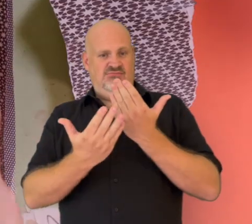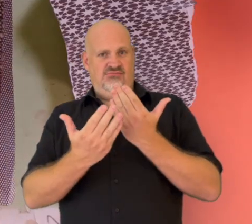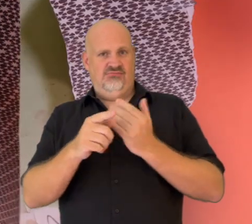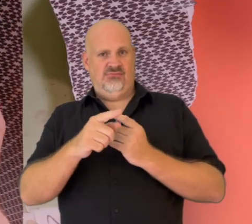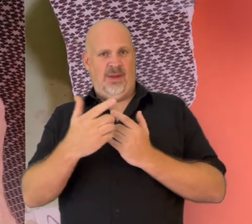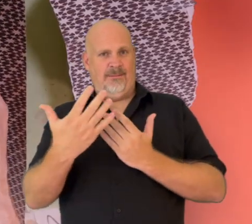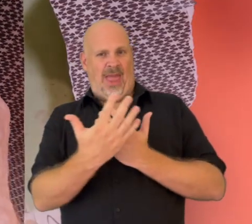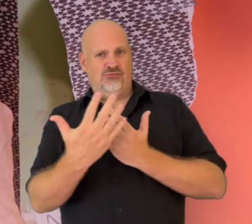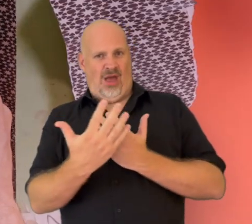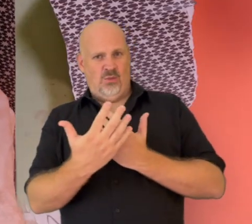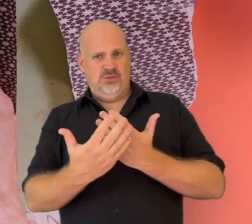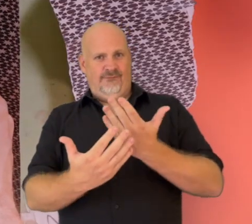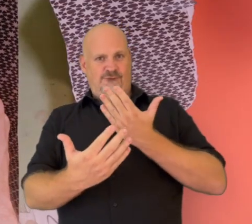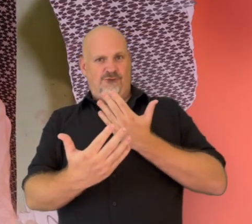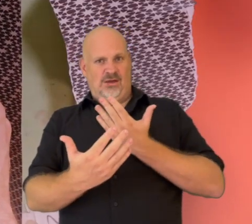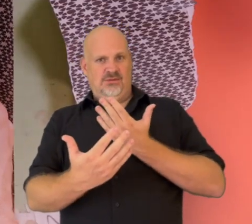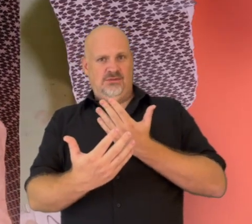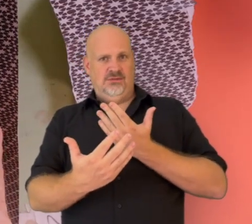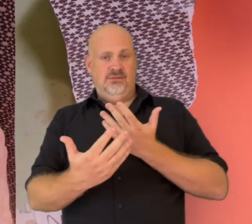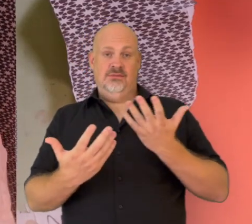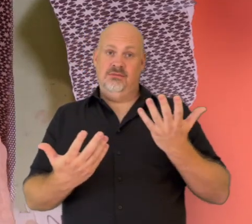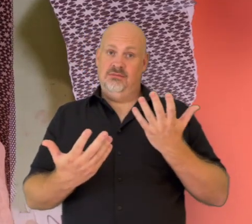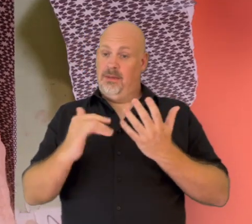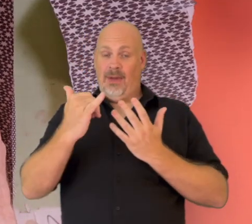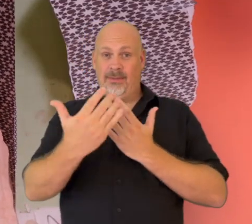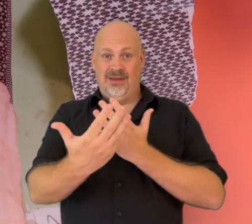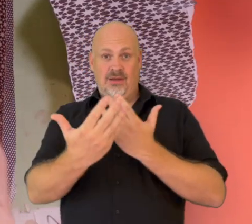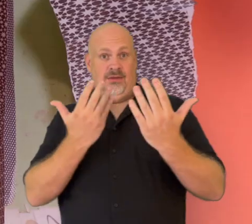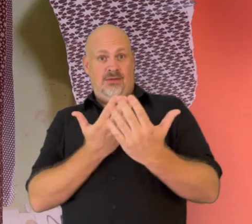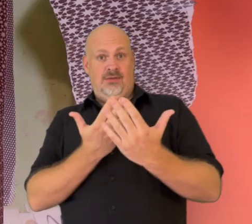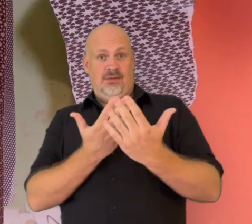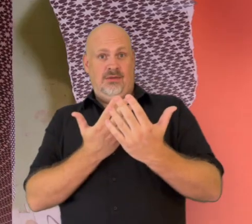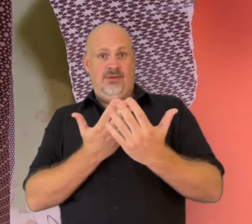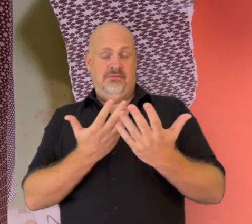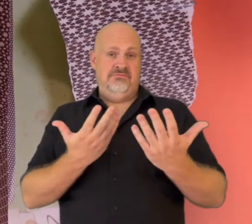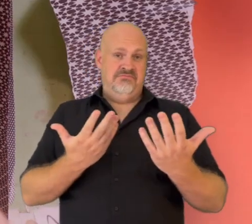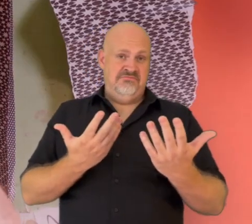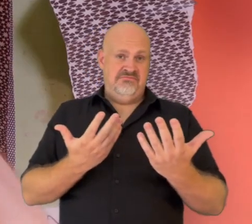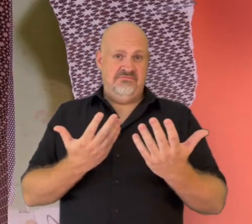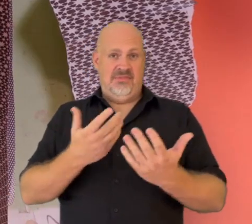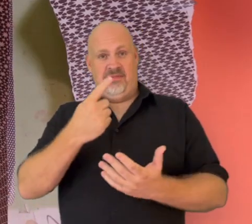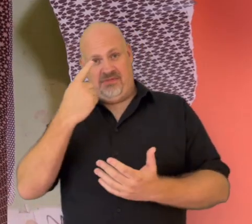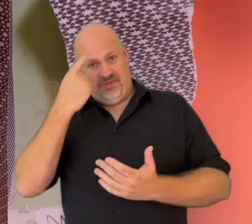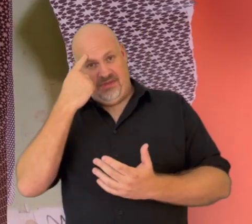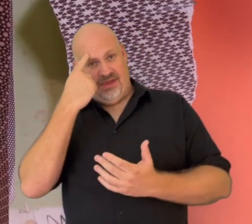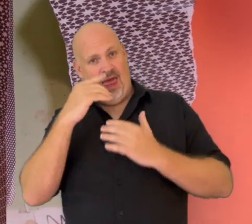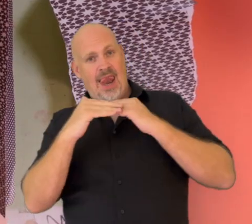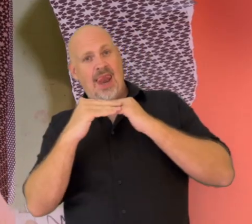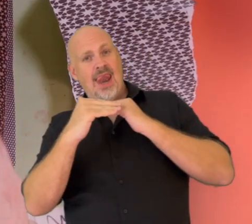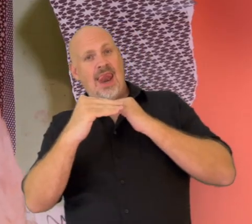and a background, or maybe it's the other way around. And maybe you think it's a